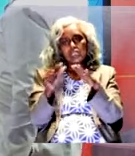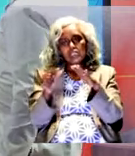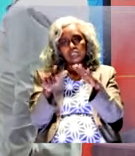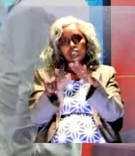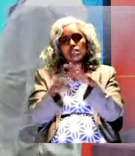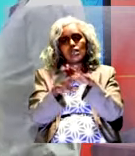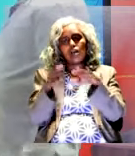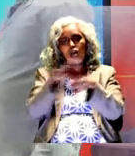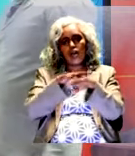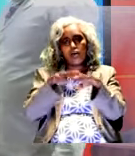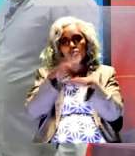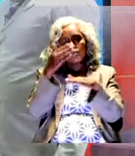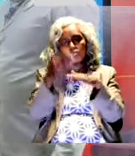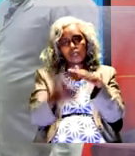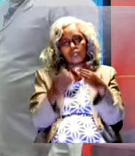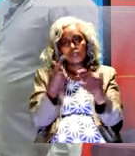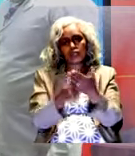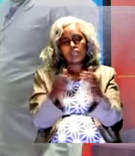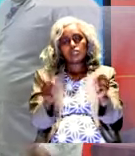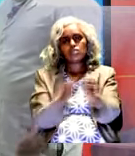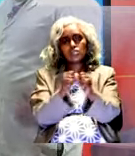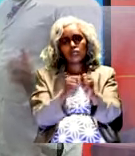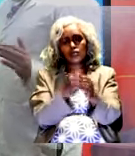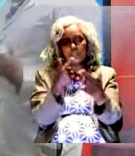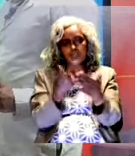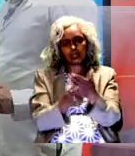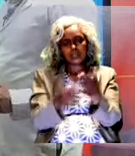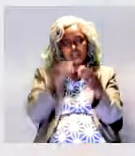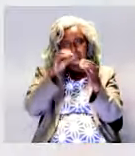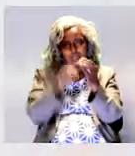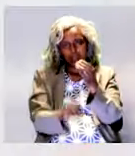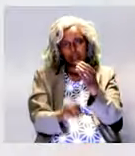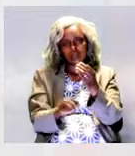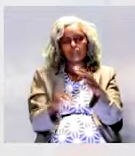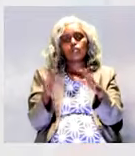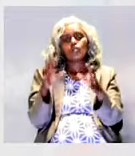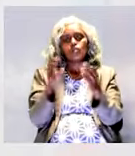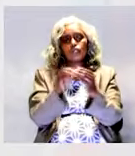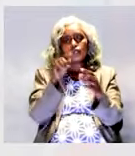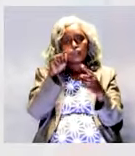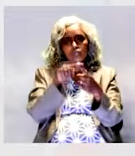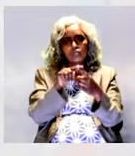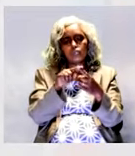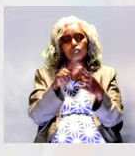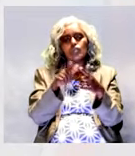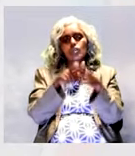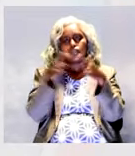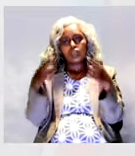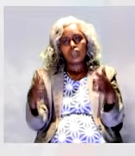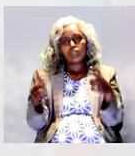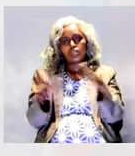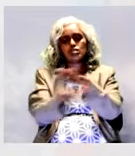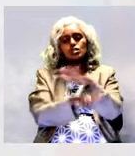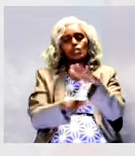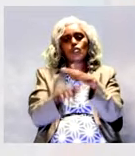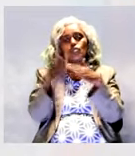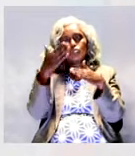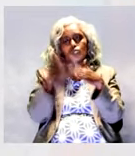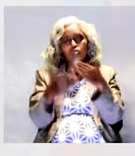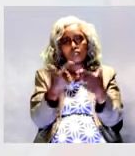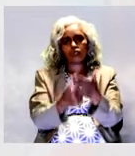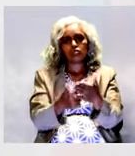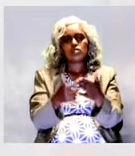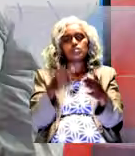of that sequence. If it is decreasing, converges to the greatest lower bound of